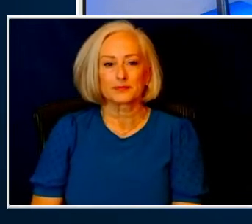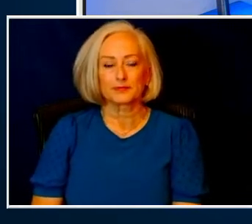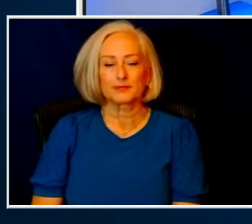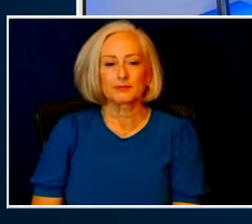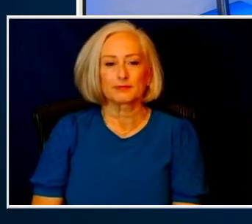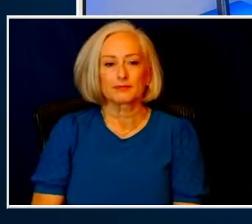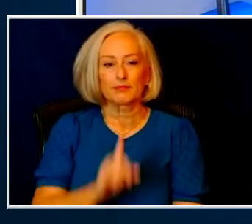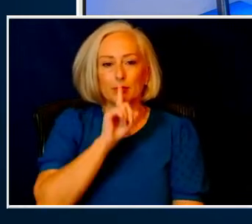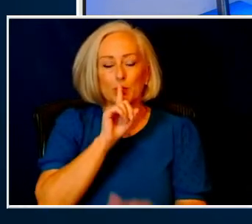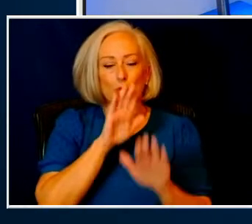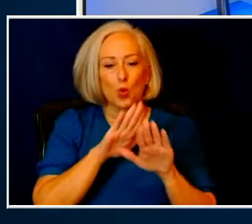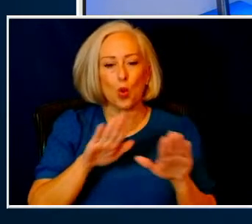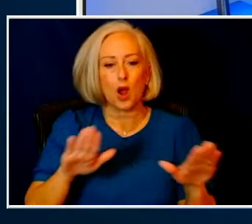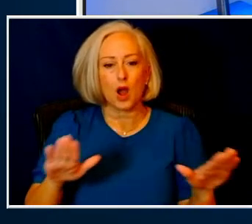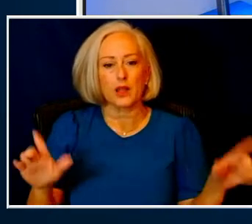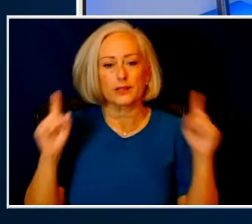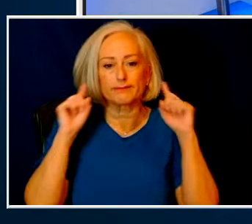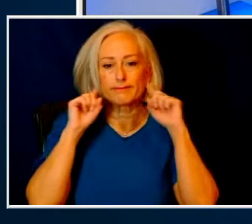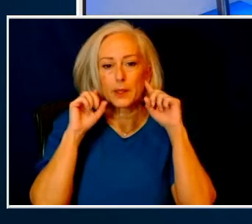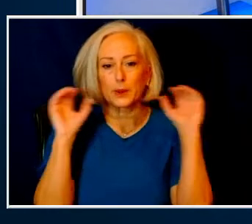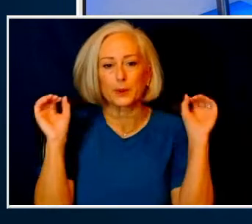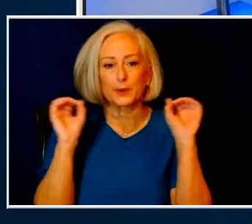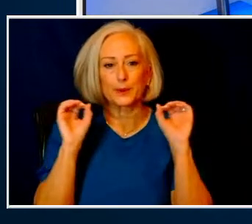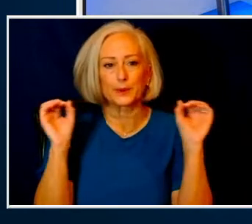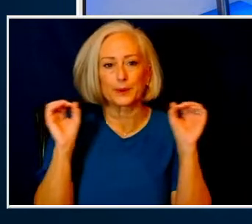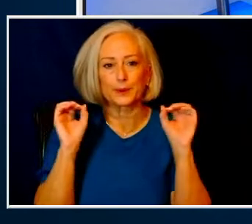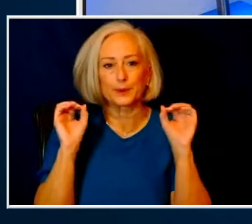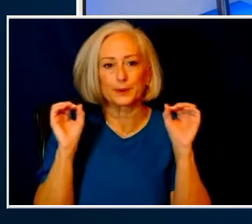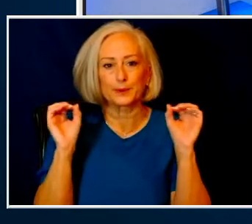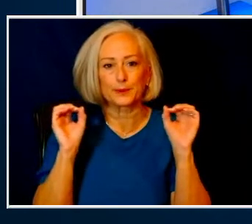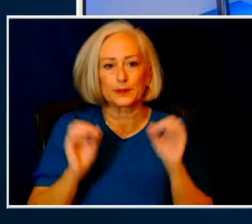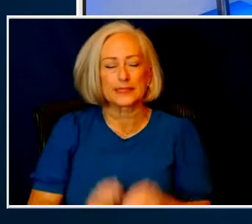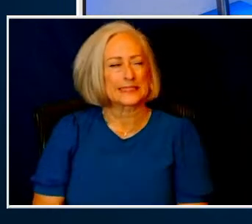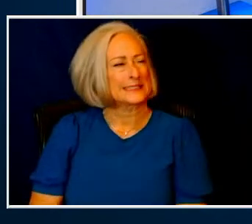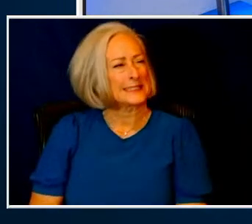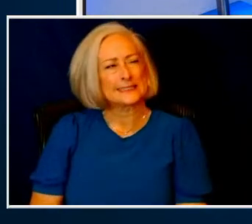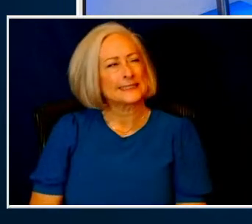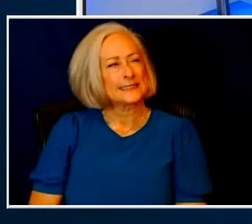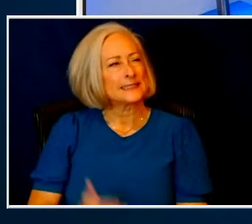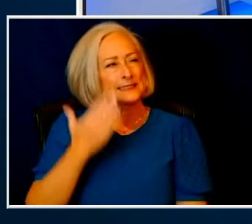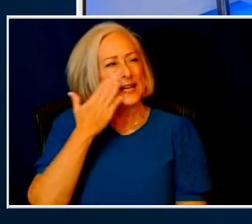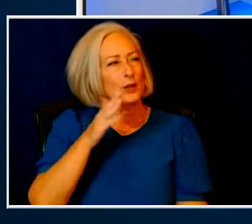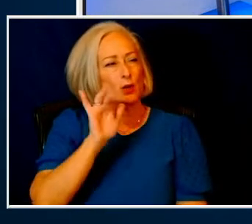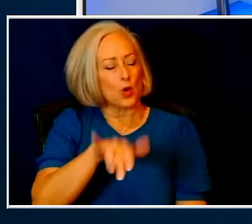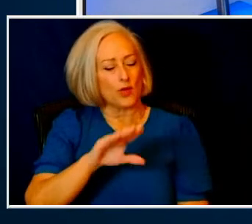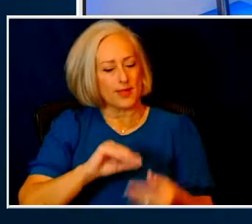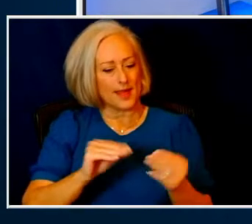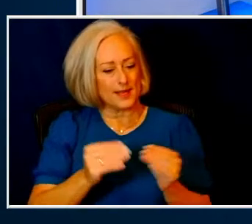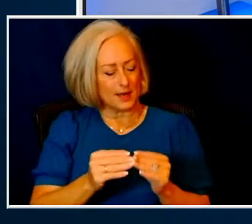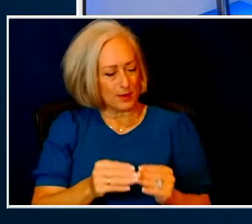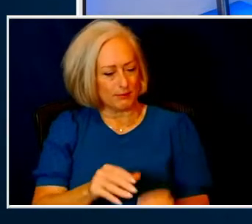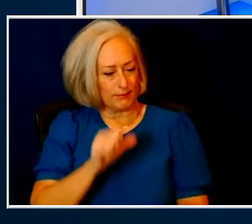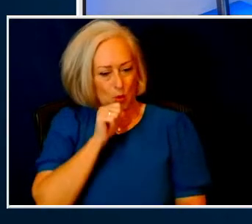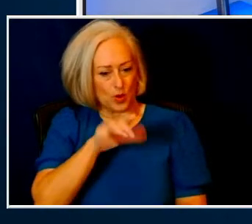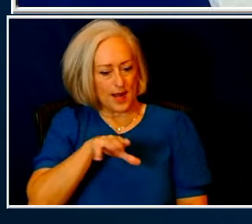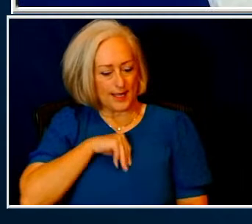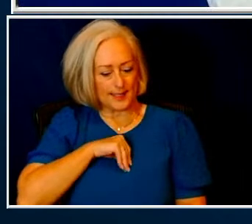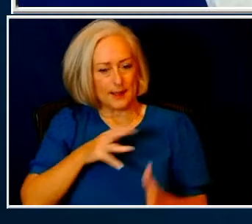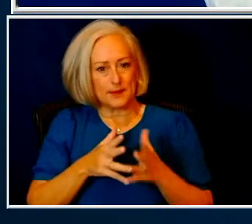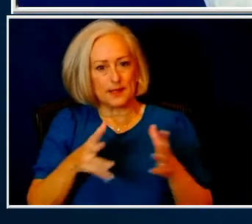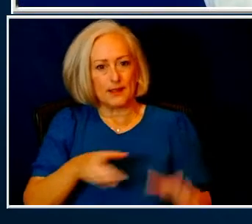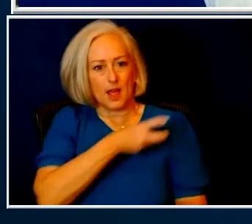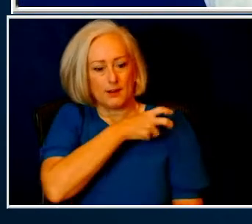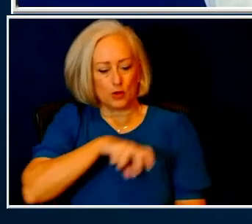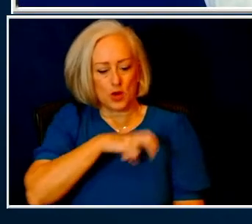are transfers? Oh, I don't know that number off the top of my head. We're not taking a lot of transfers. We're so full right now. So the